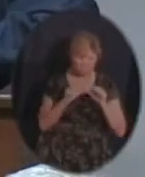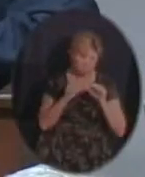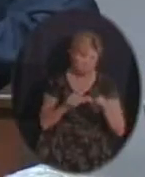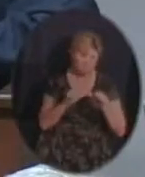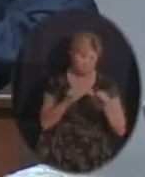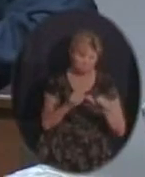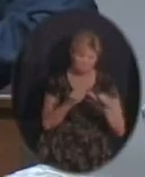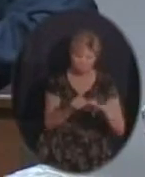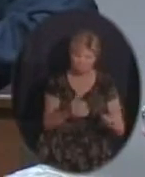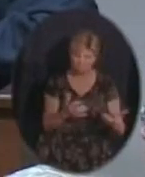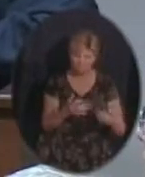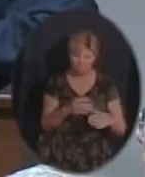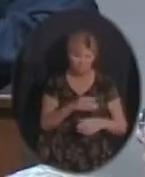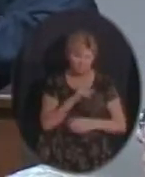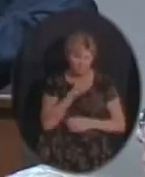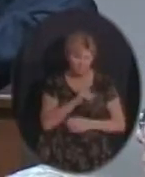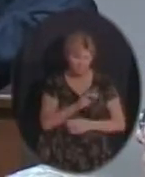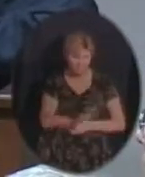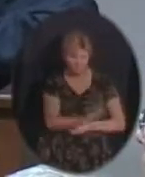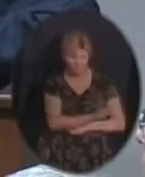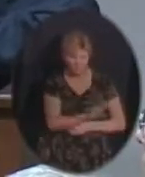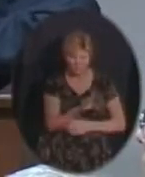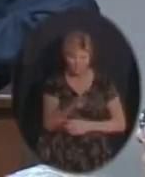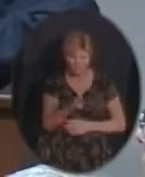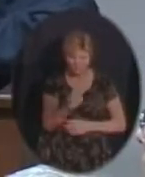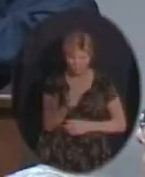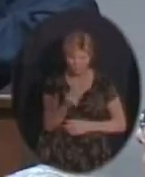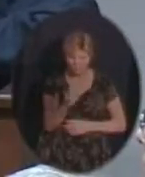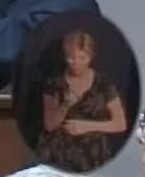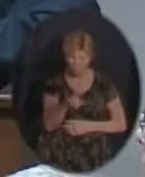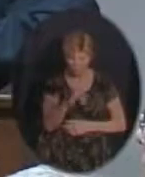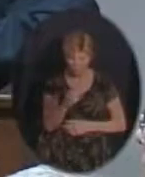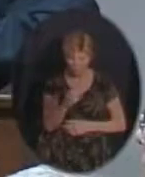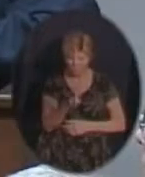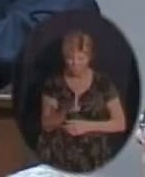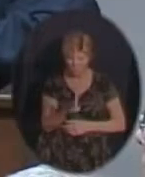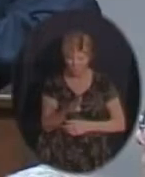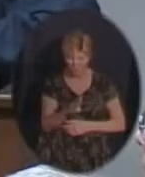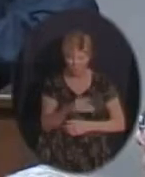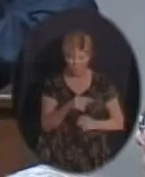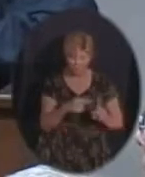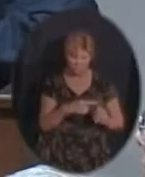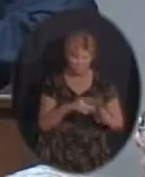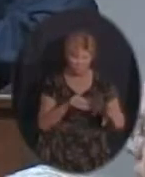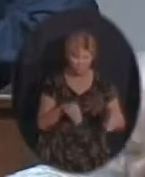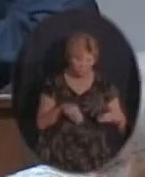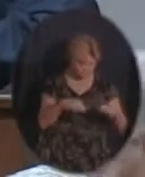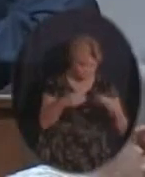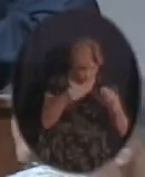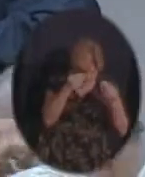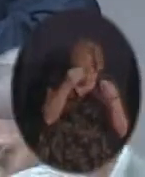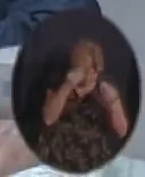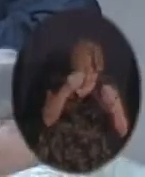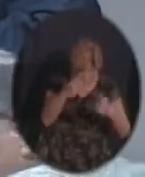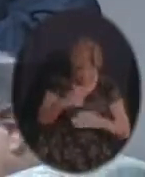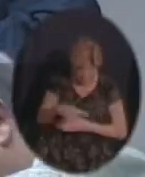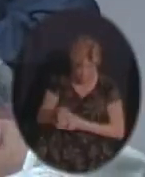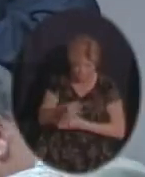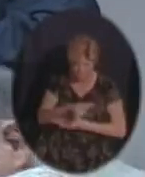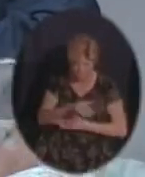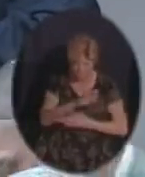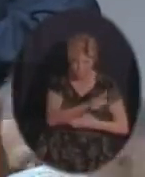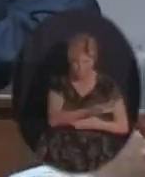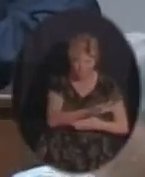give you all their figures as to what their fees are going to be for the next year early on, and also there's going to be